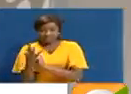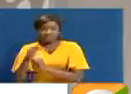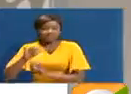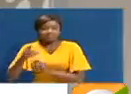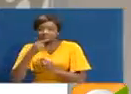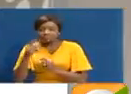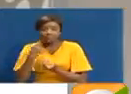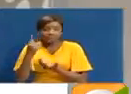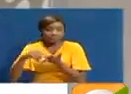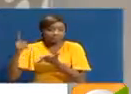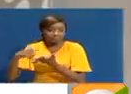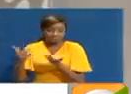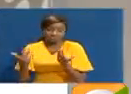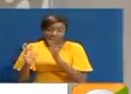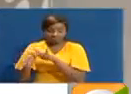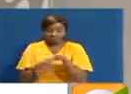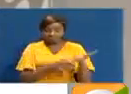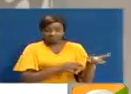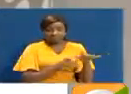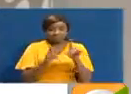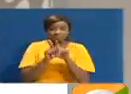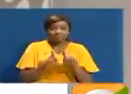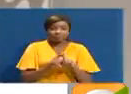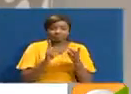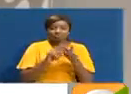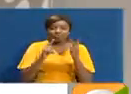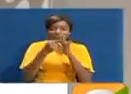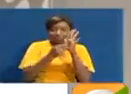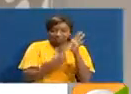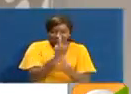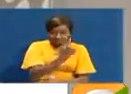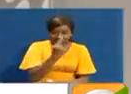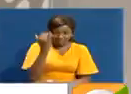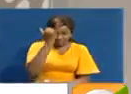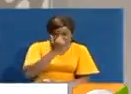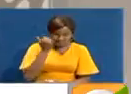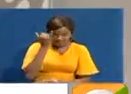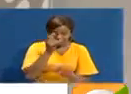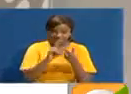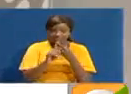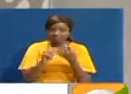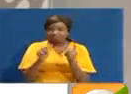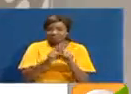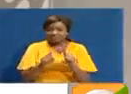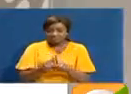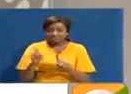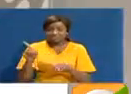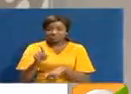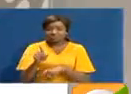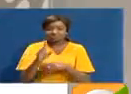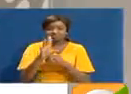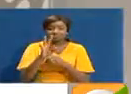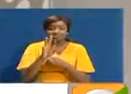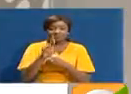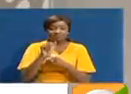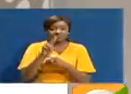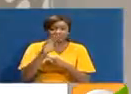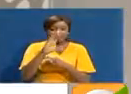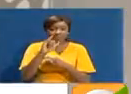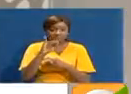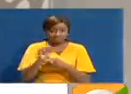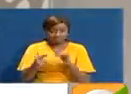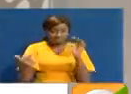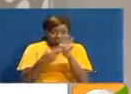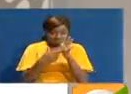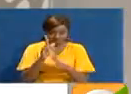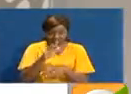criminals using maize, or lack of it. On the kicker, it's a moving obituary of good manners in public life. Gashuri's